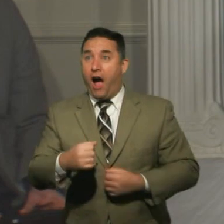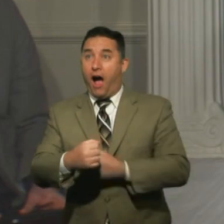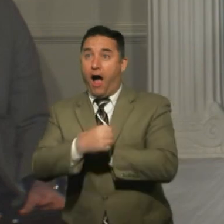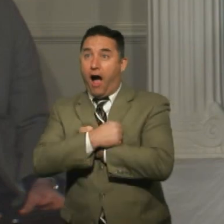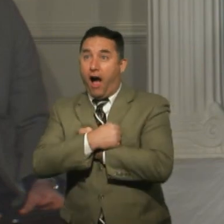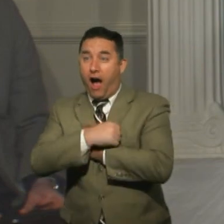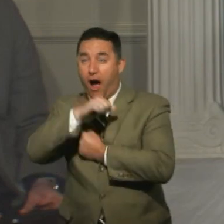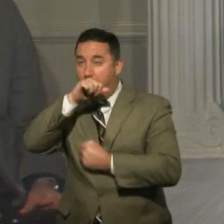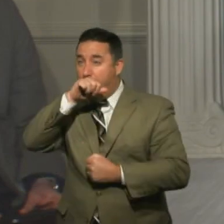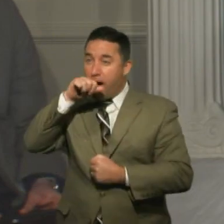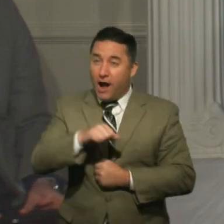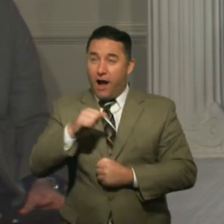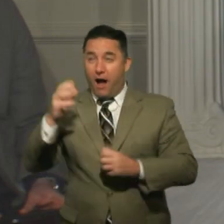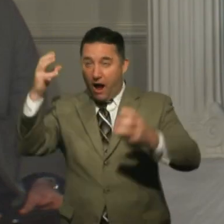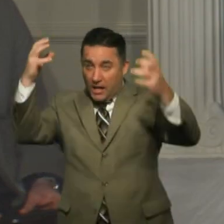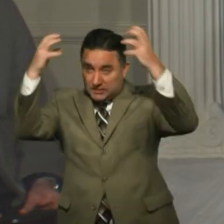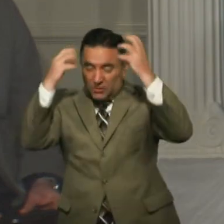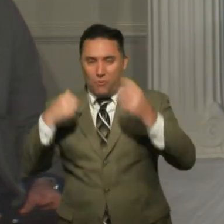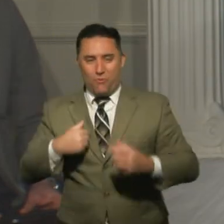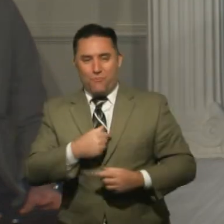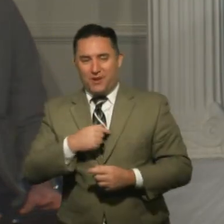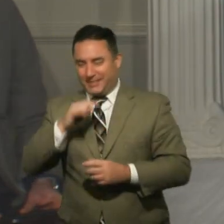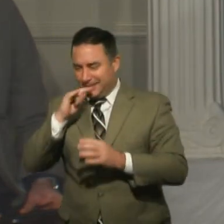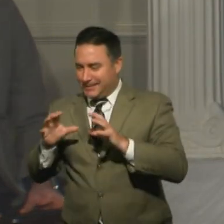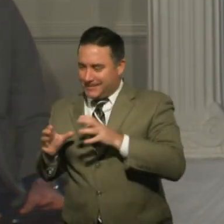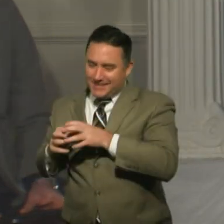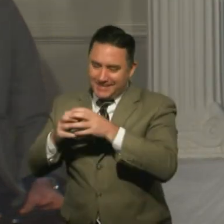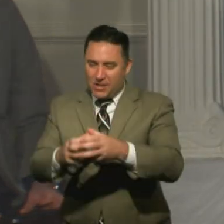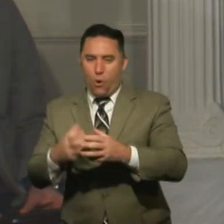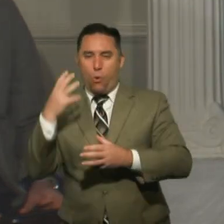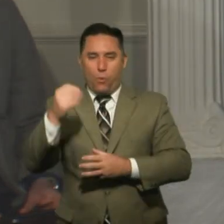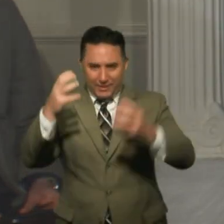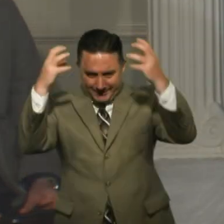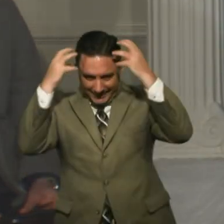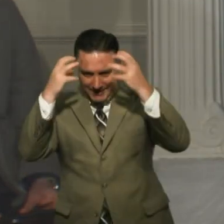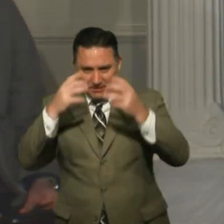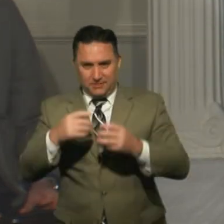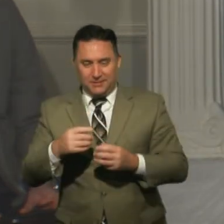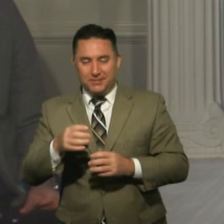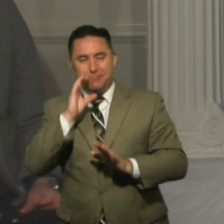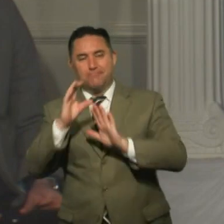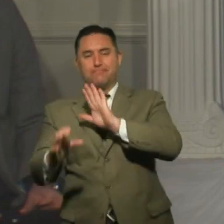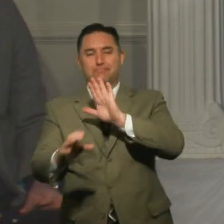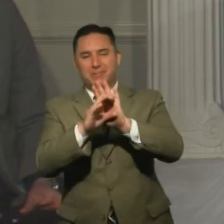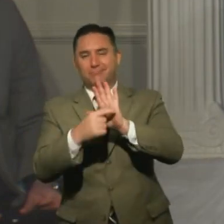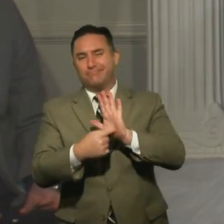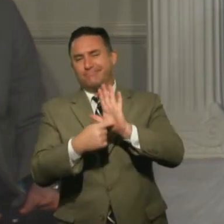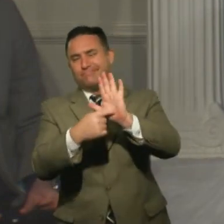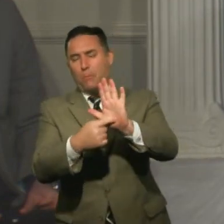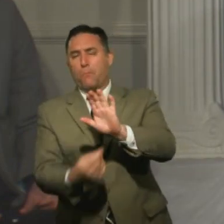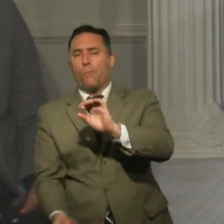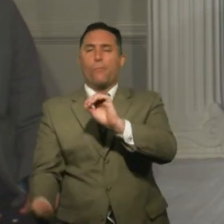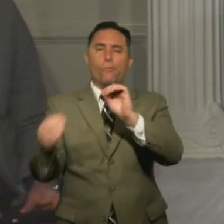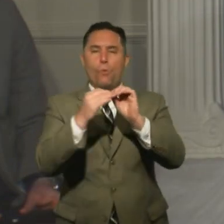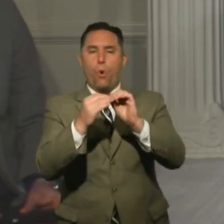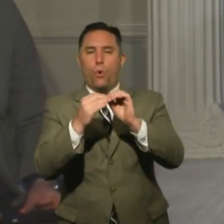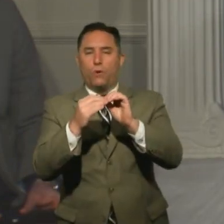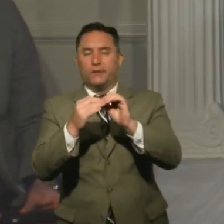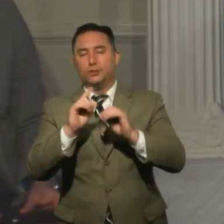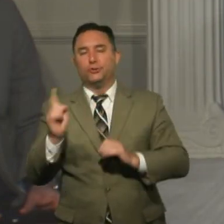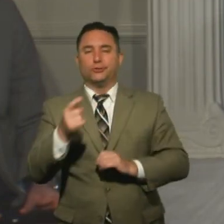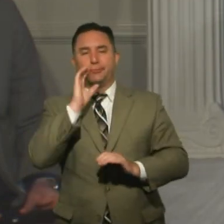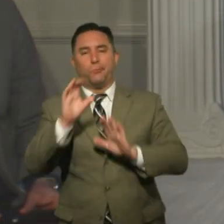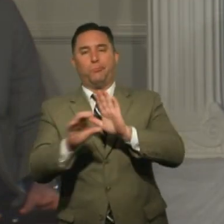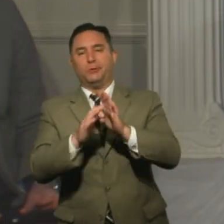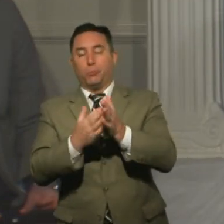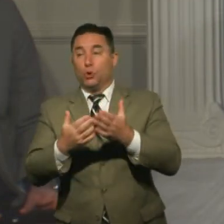World. And so we took our kids to Disney. This is a symbol. When you see this, it represents more than just a picture